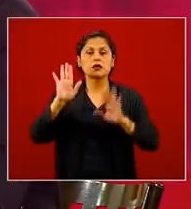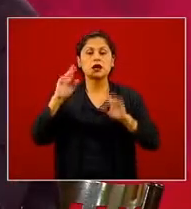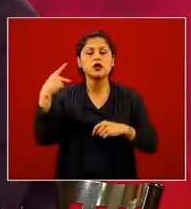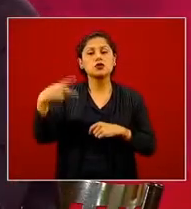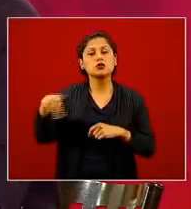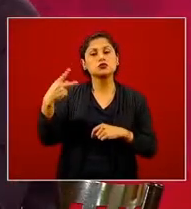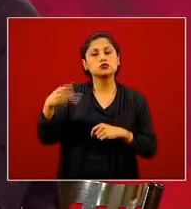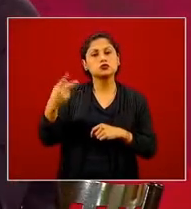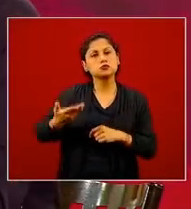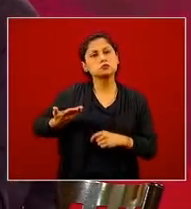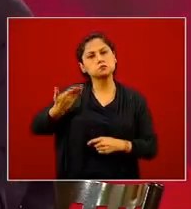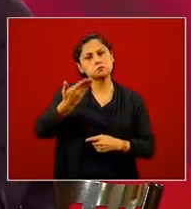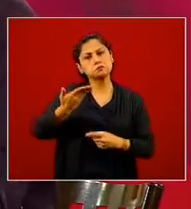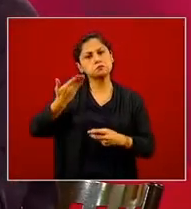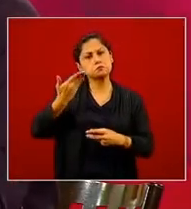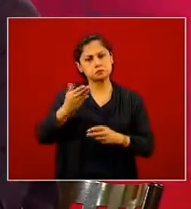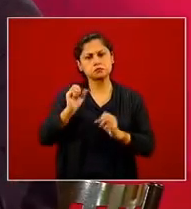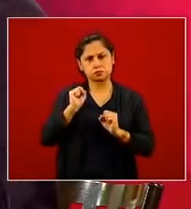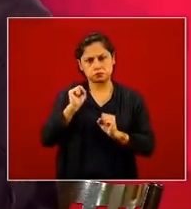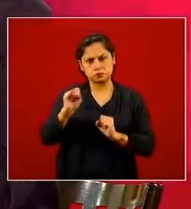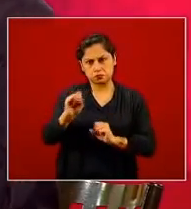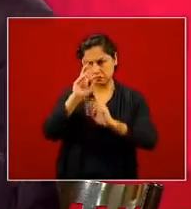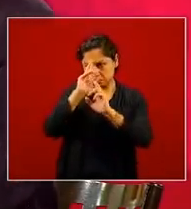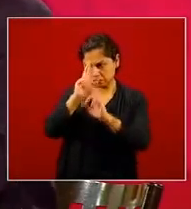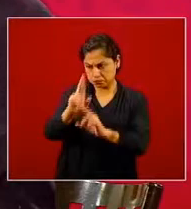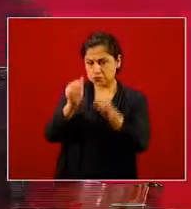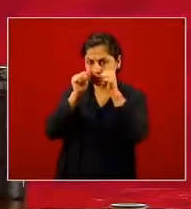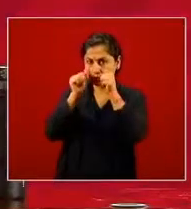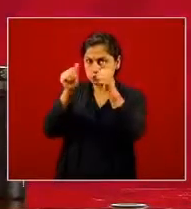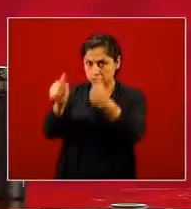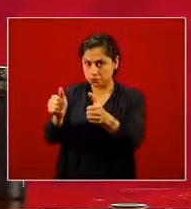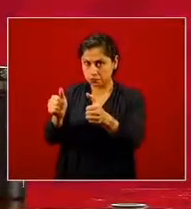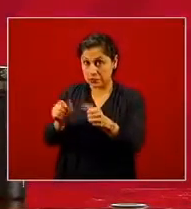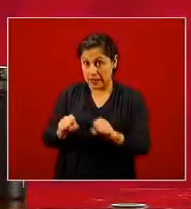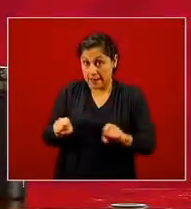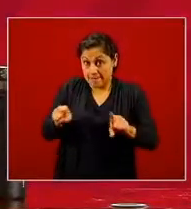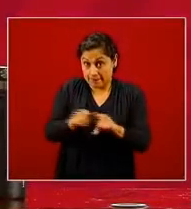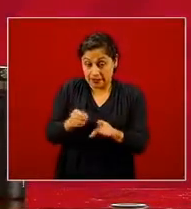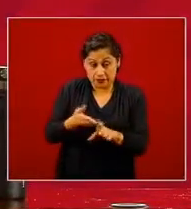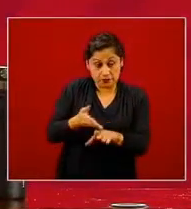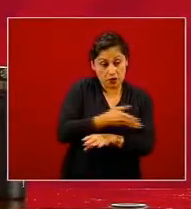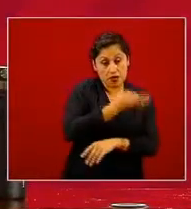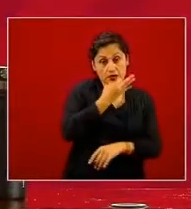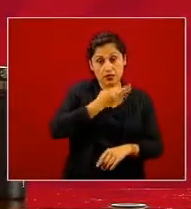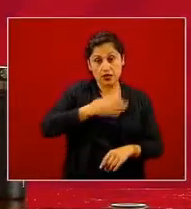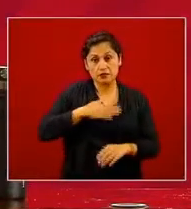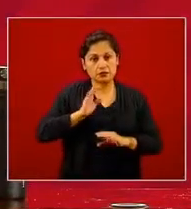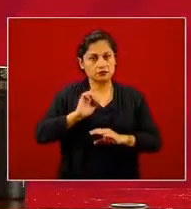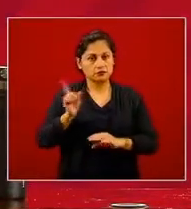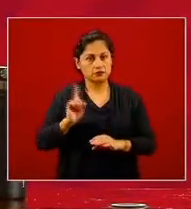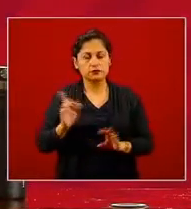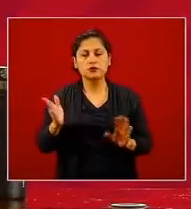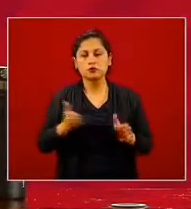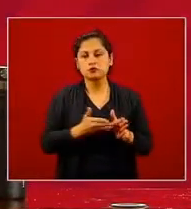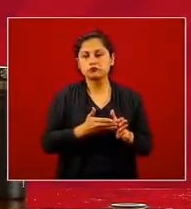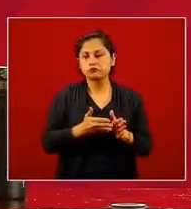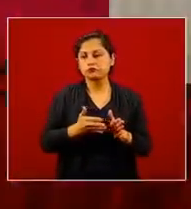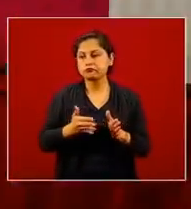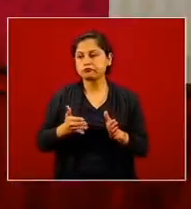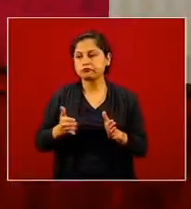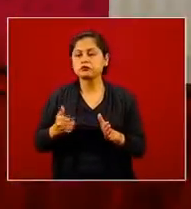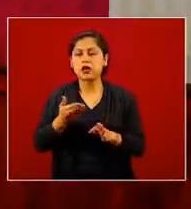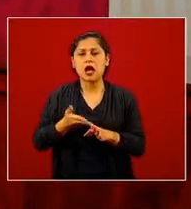we definitely our respects to them, and we really think that their concern is